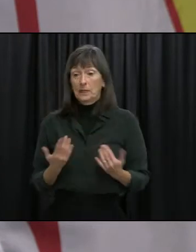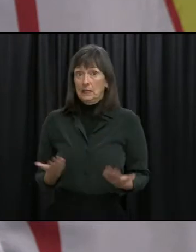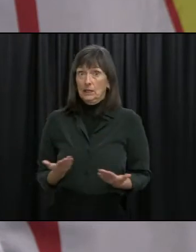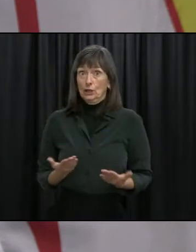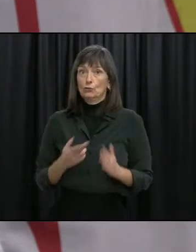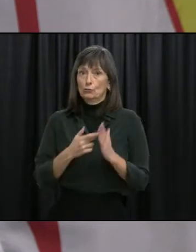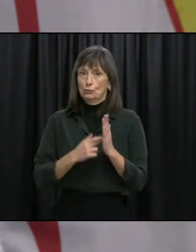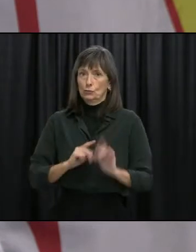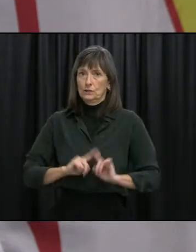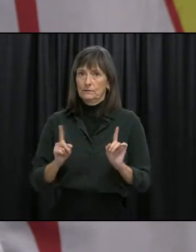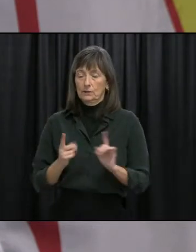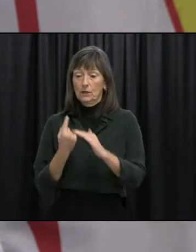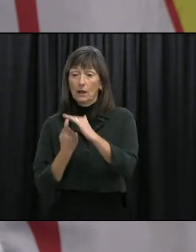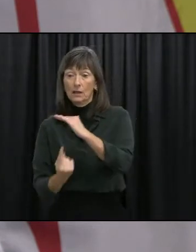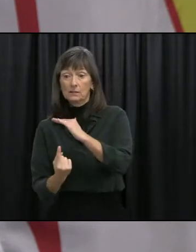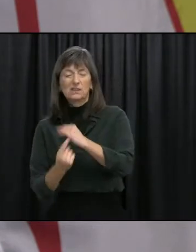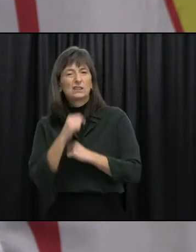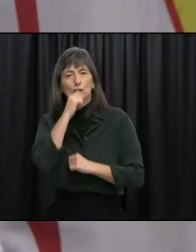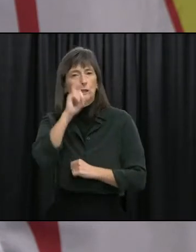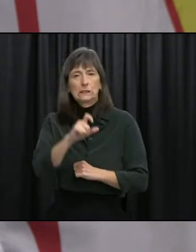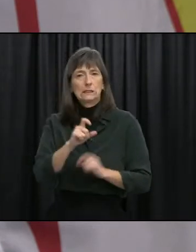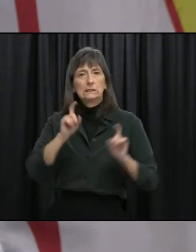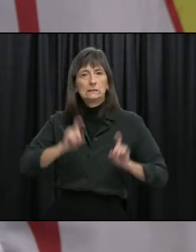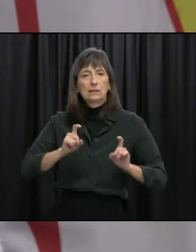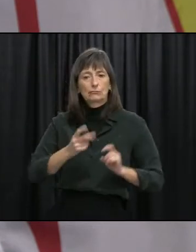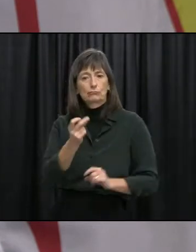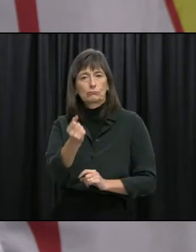the need for that test is not really there.